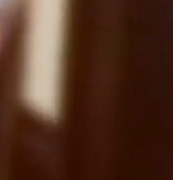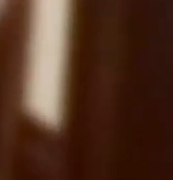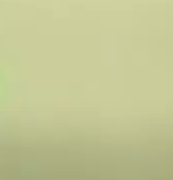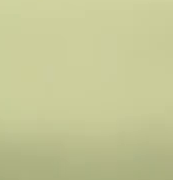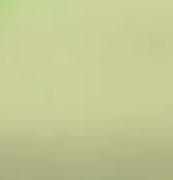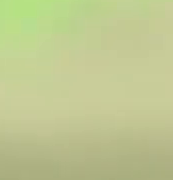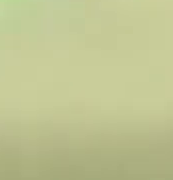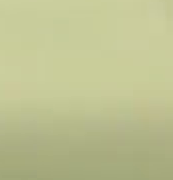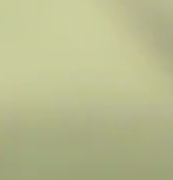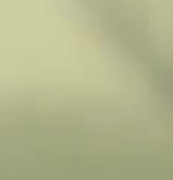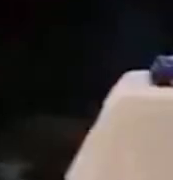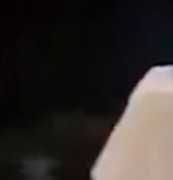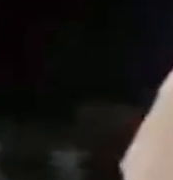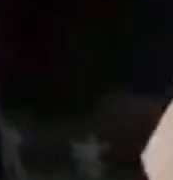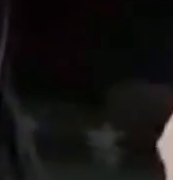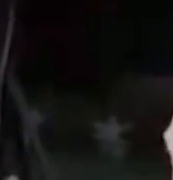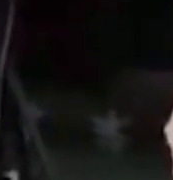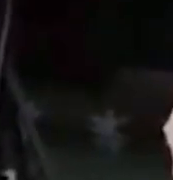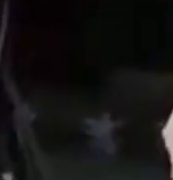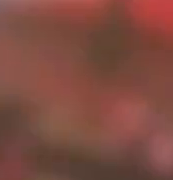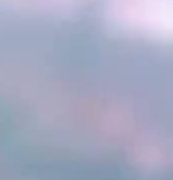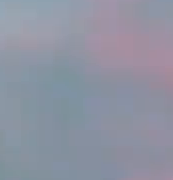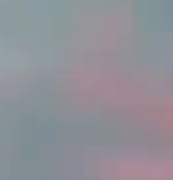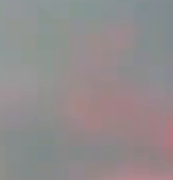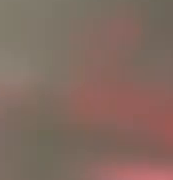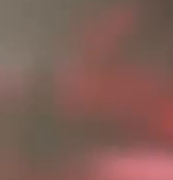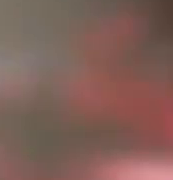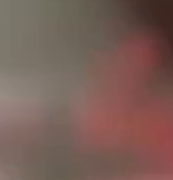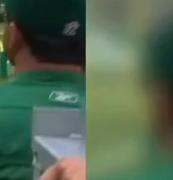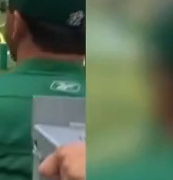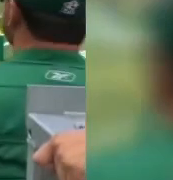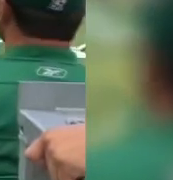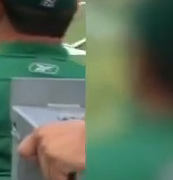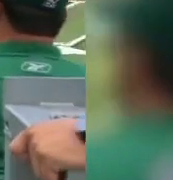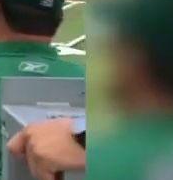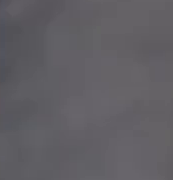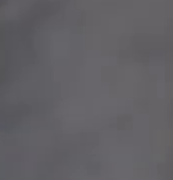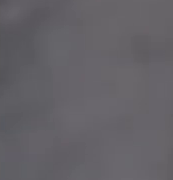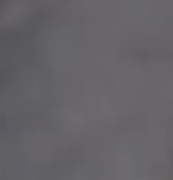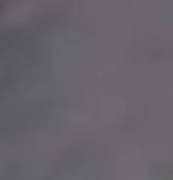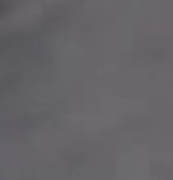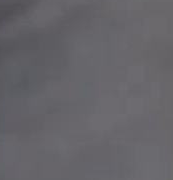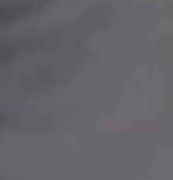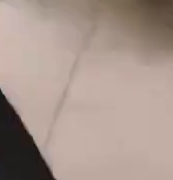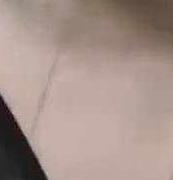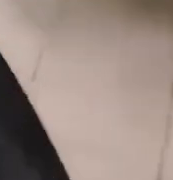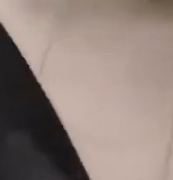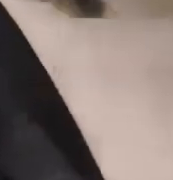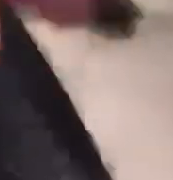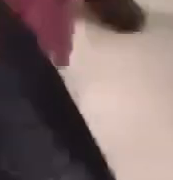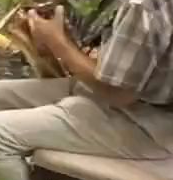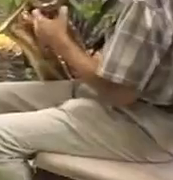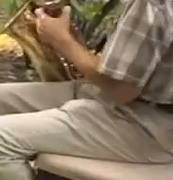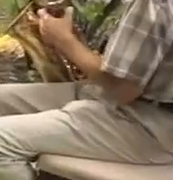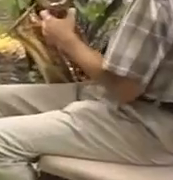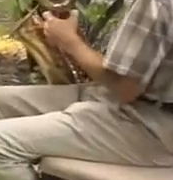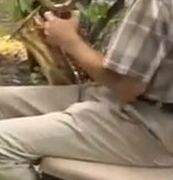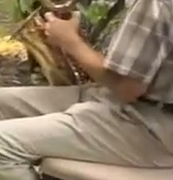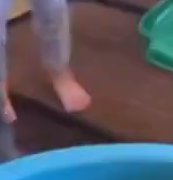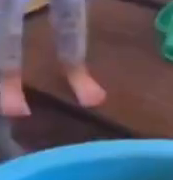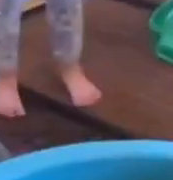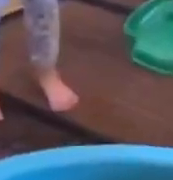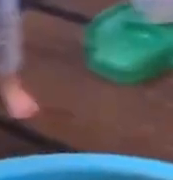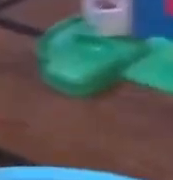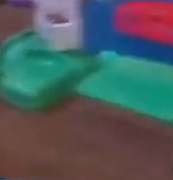To those who want to dance again, cheer again, hug again,